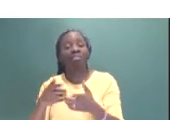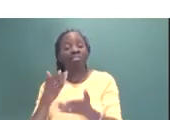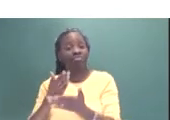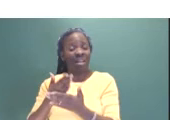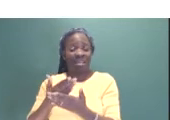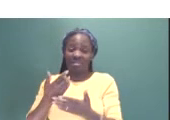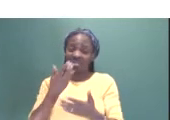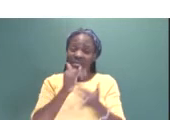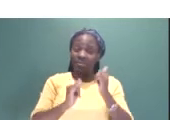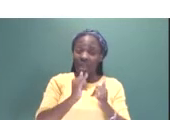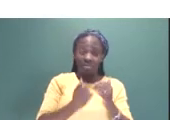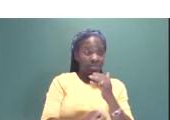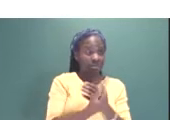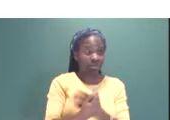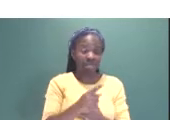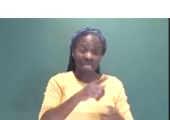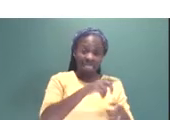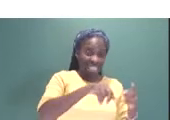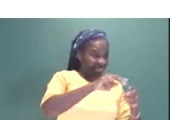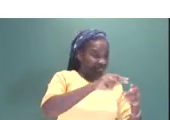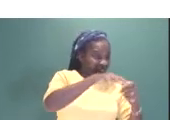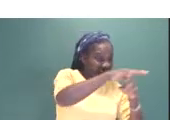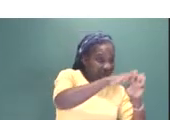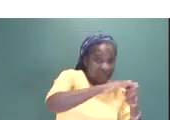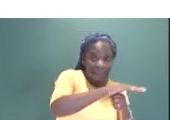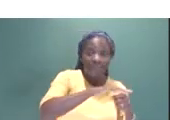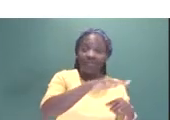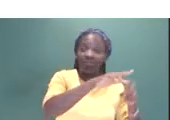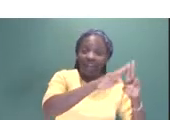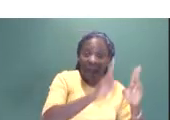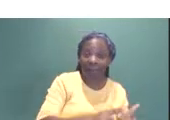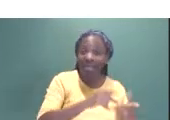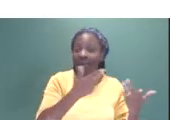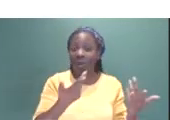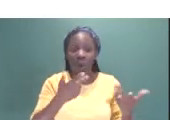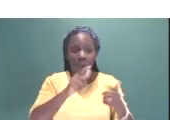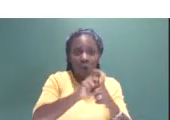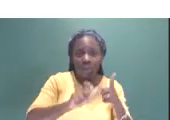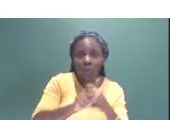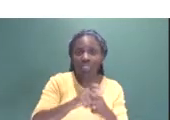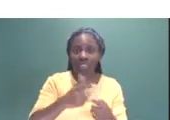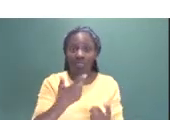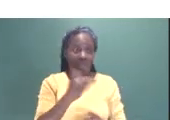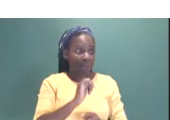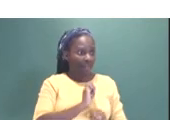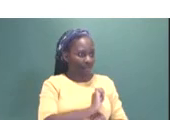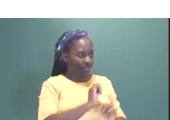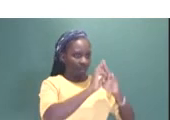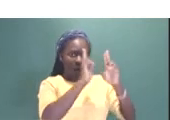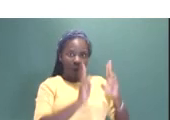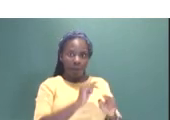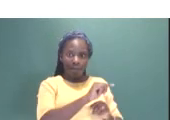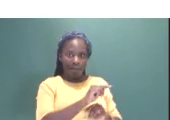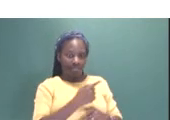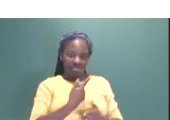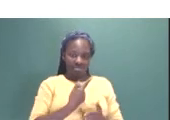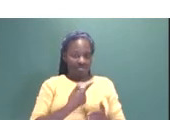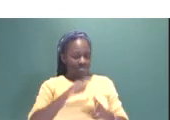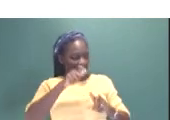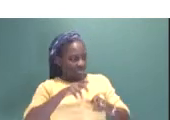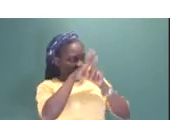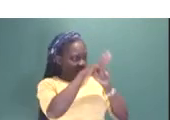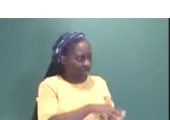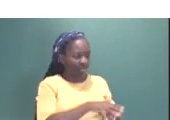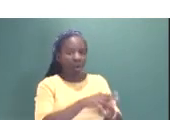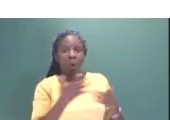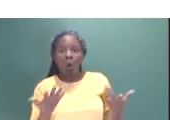in families and households. So the person with disabilities may be discriminated against within the family and the household sometimes, or